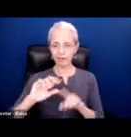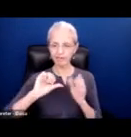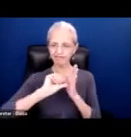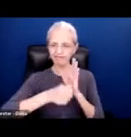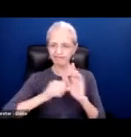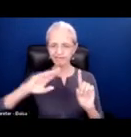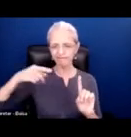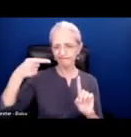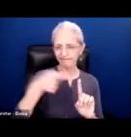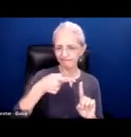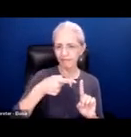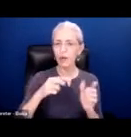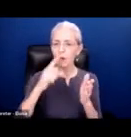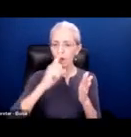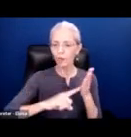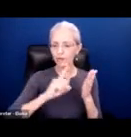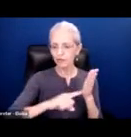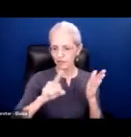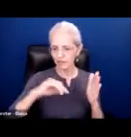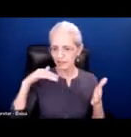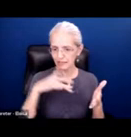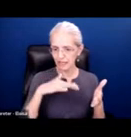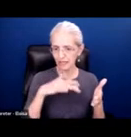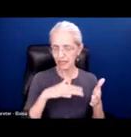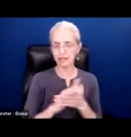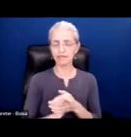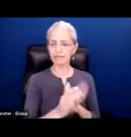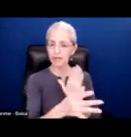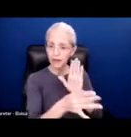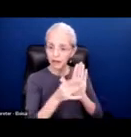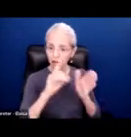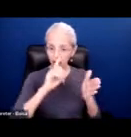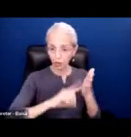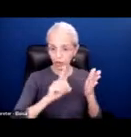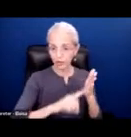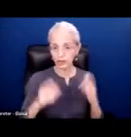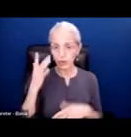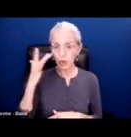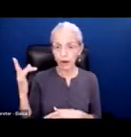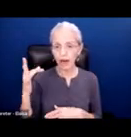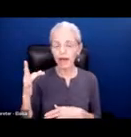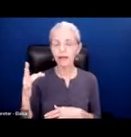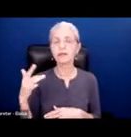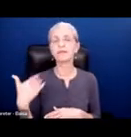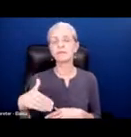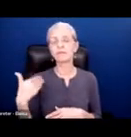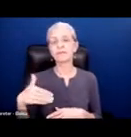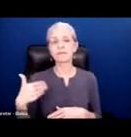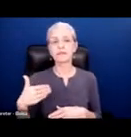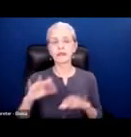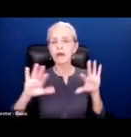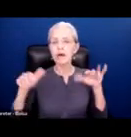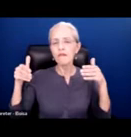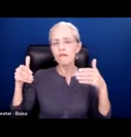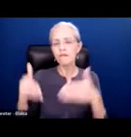research study. And we chose this research study because it's very much focused